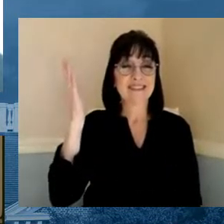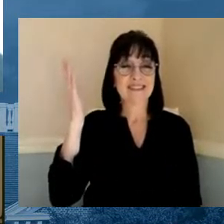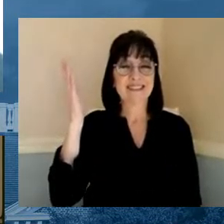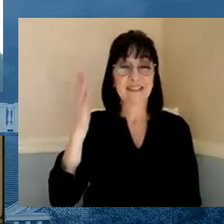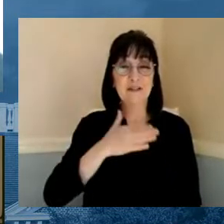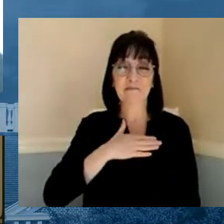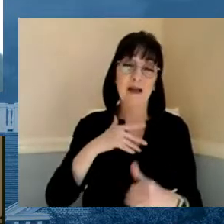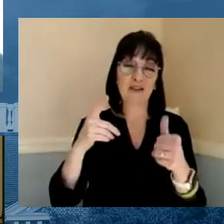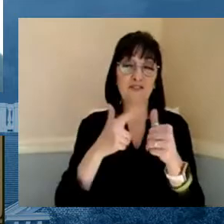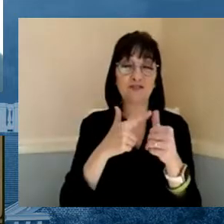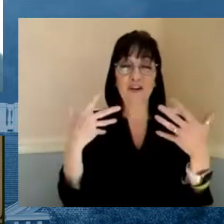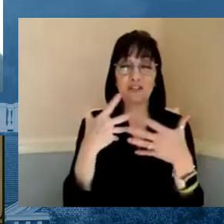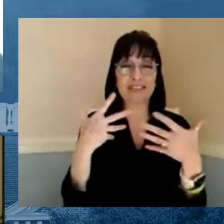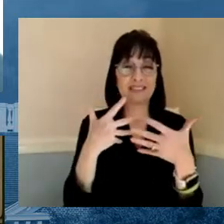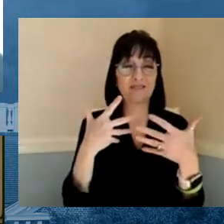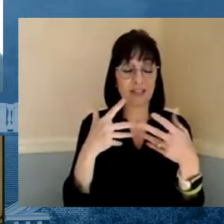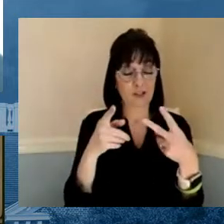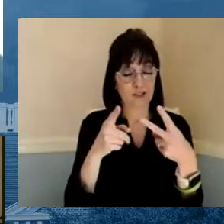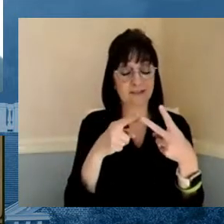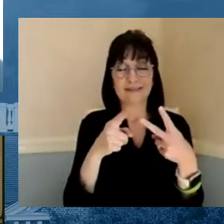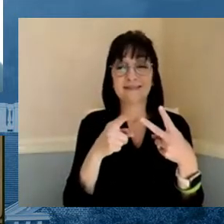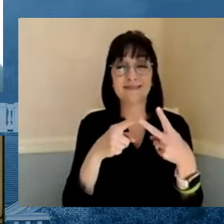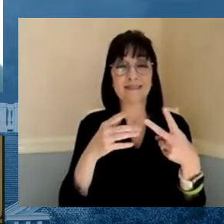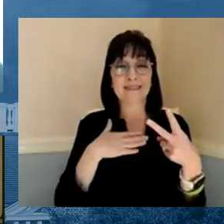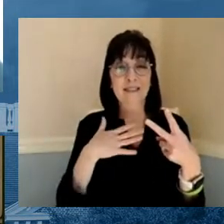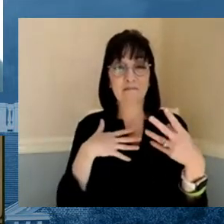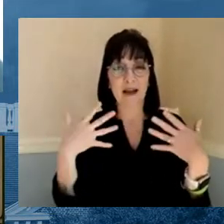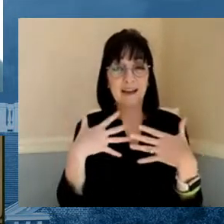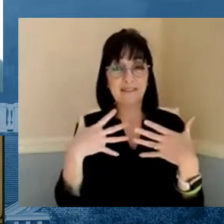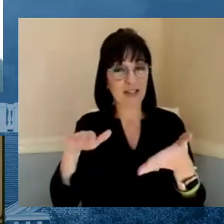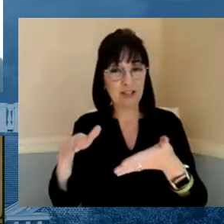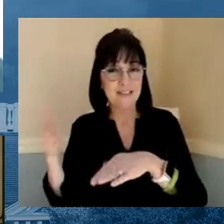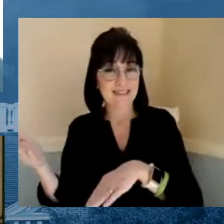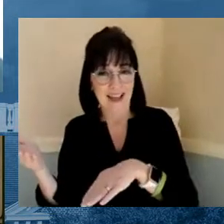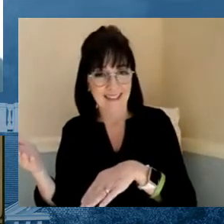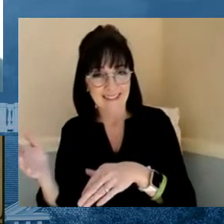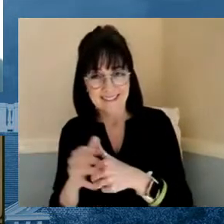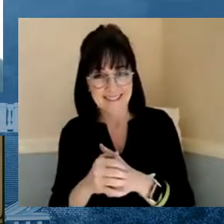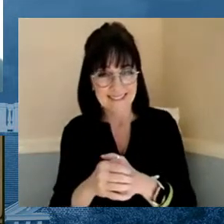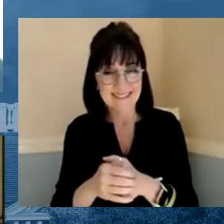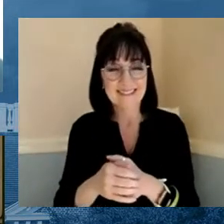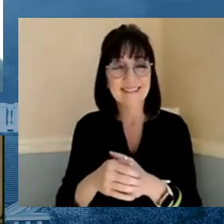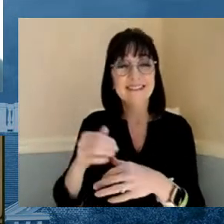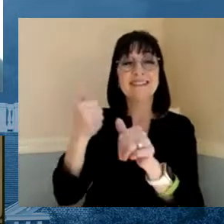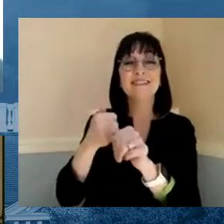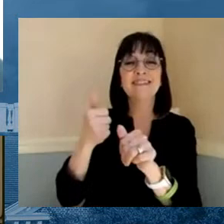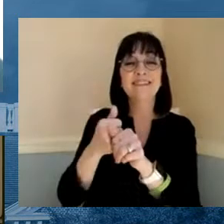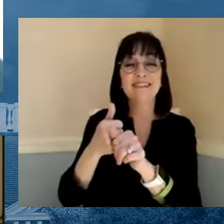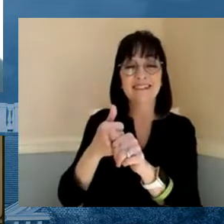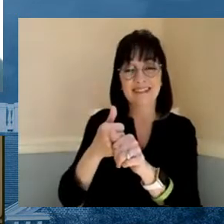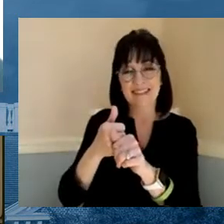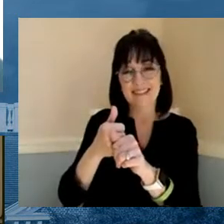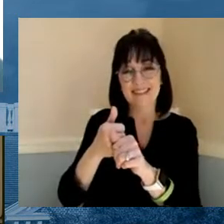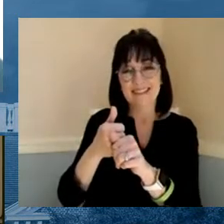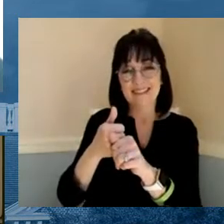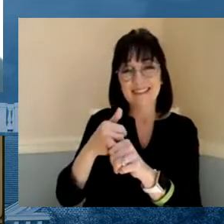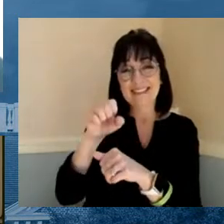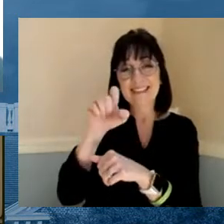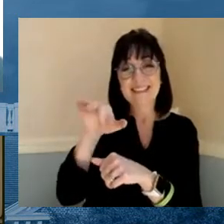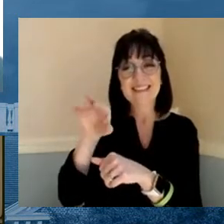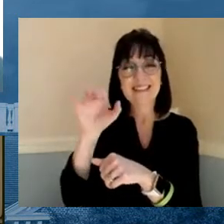2. And to Jerry Seinfeld's point, it's if you're at a funeral, it's better to be in the coffin than giving the